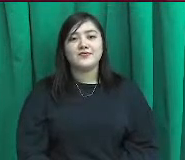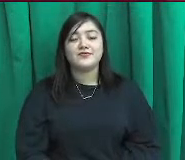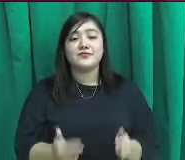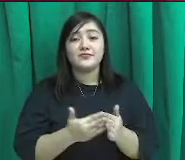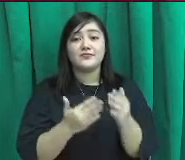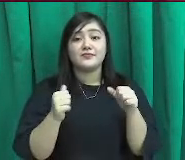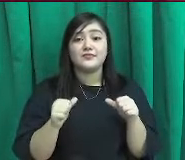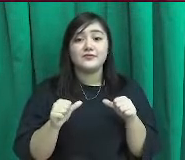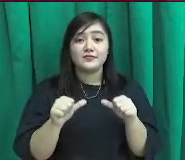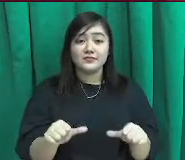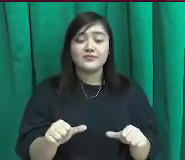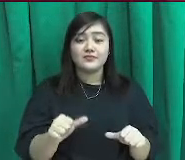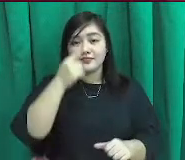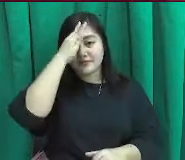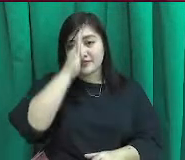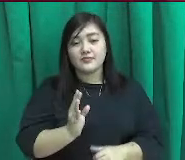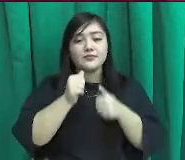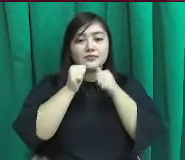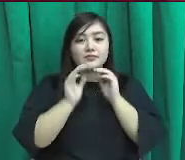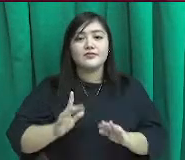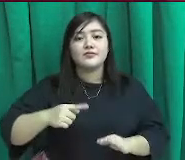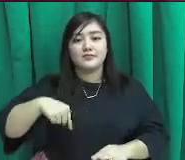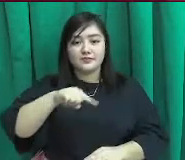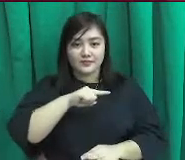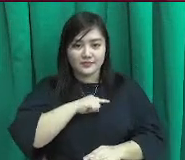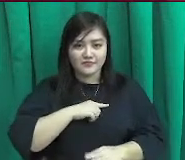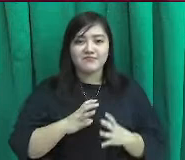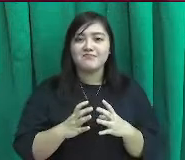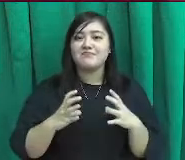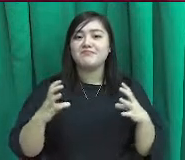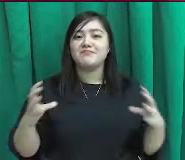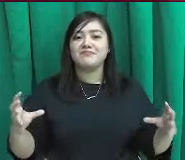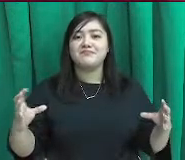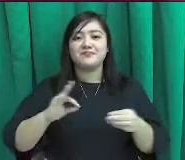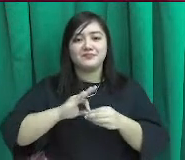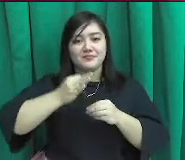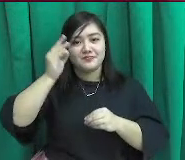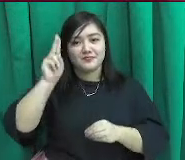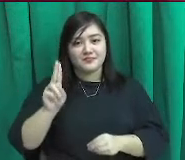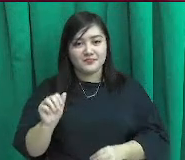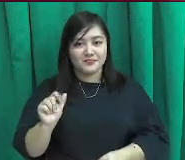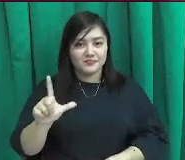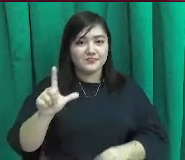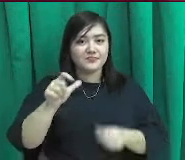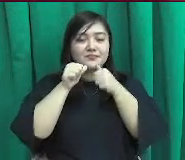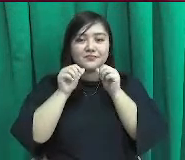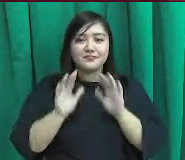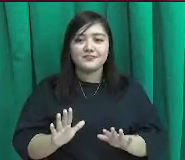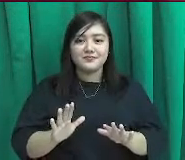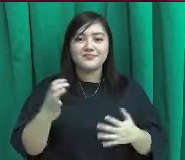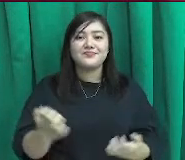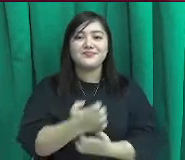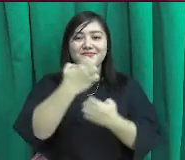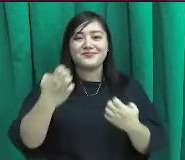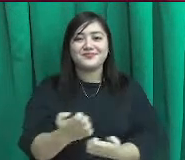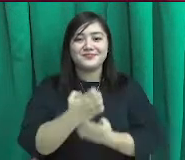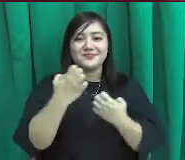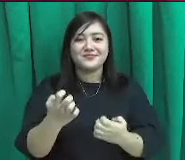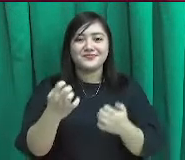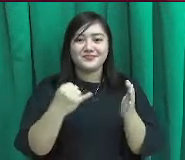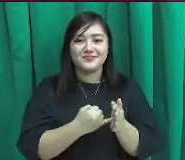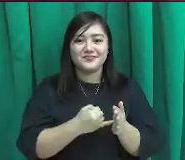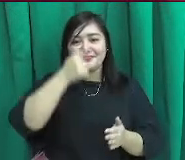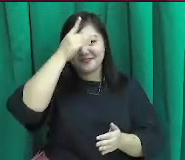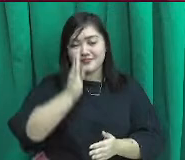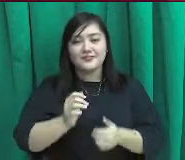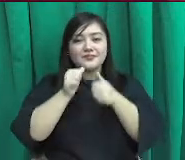tayong pinagpapahala ng Panginoon, siksik, liglig, at umapaw ang mga spiritual blessings natin. Amen. Enjoy po natin ito. Amen. God